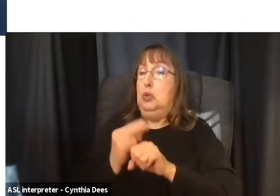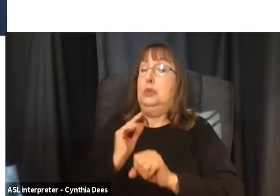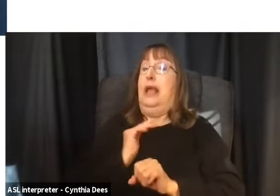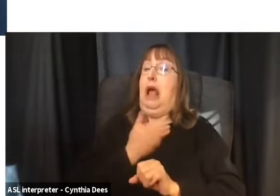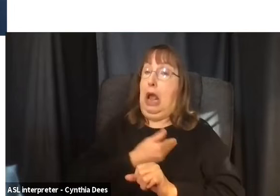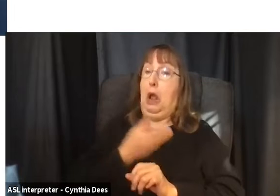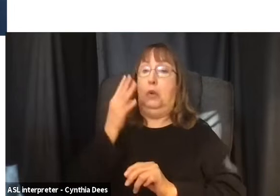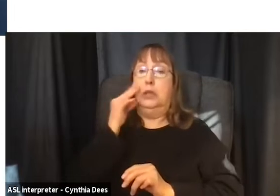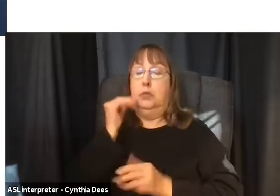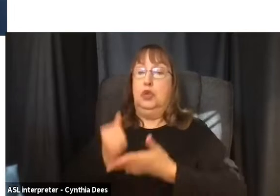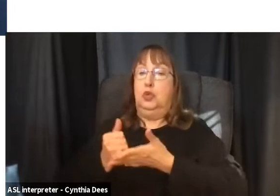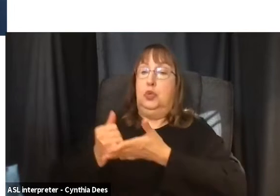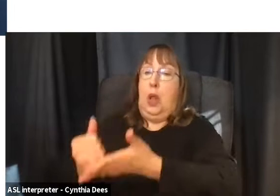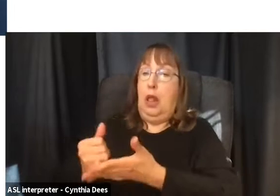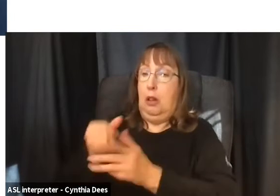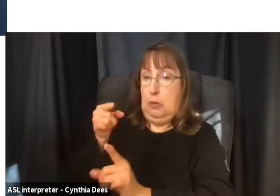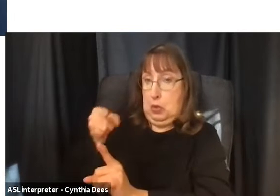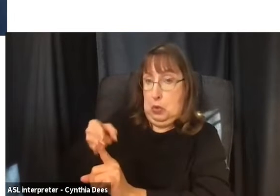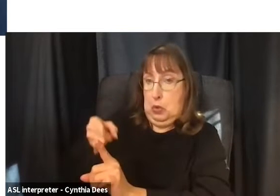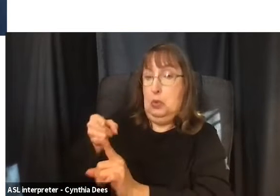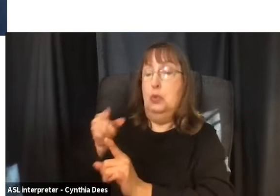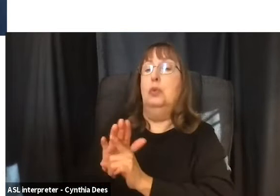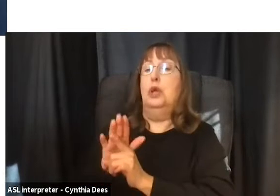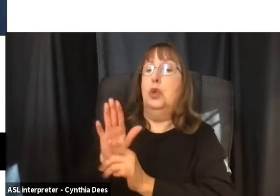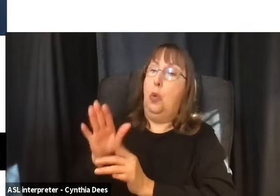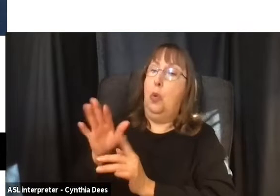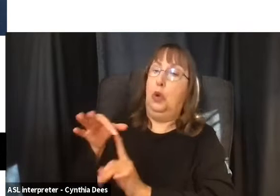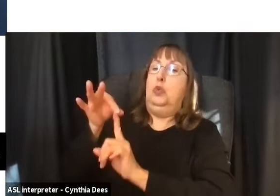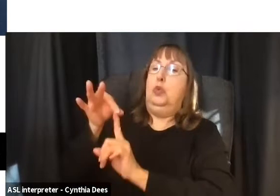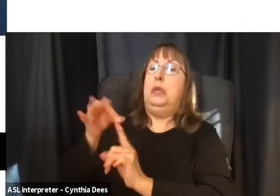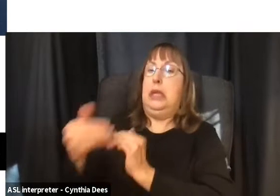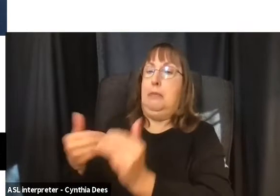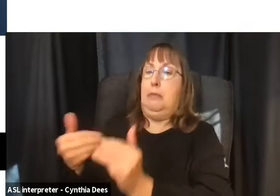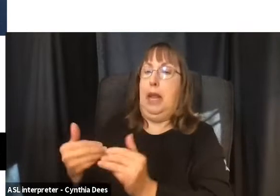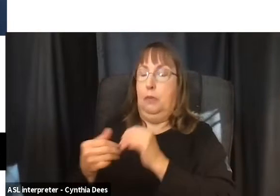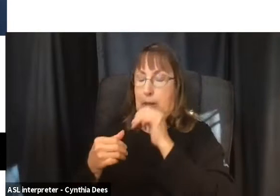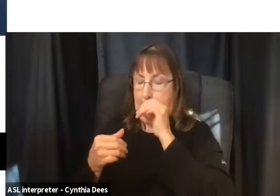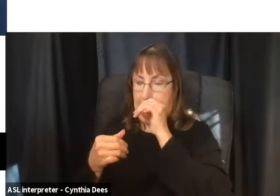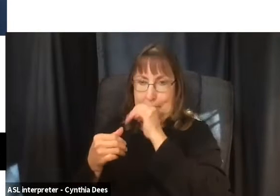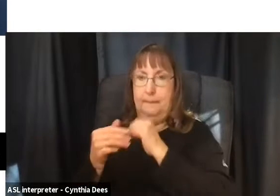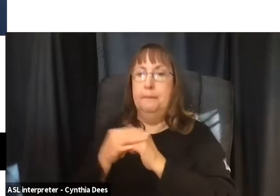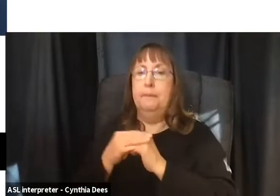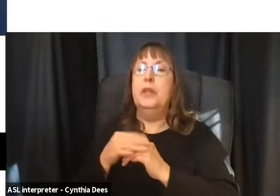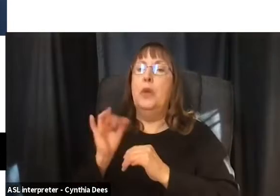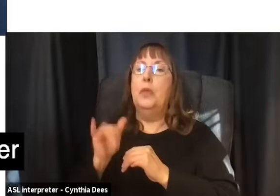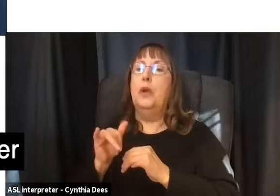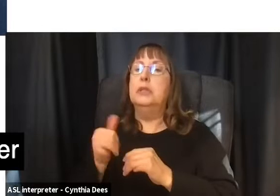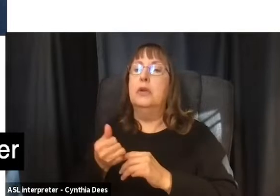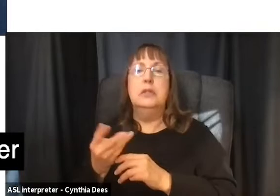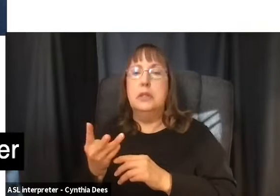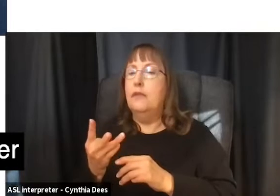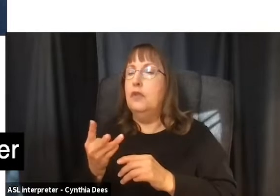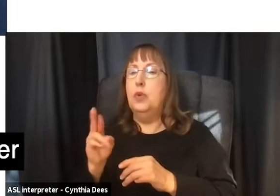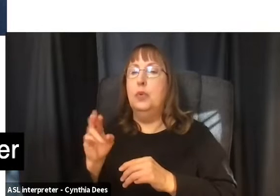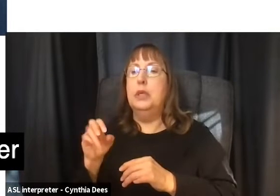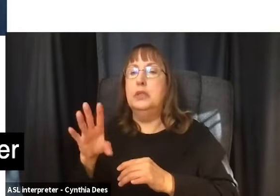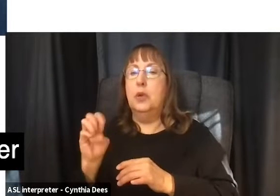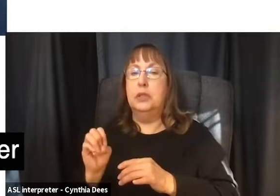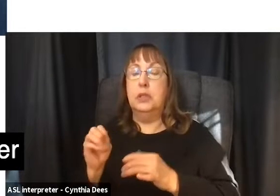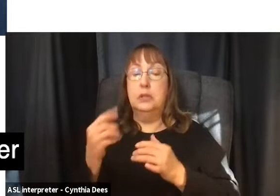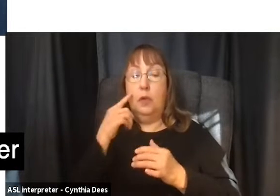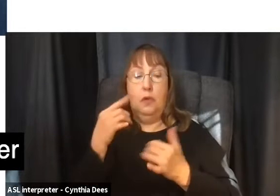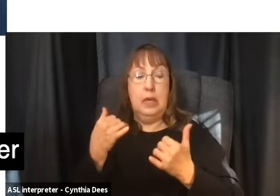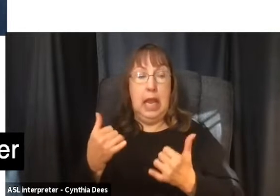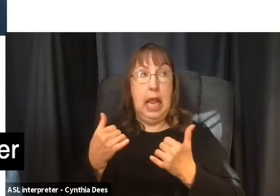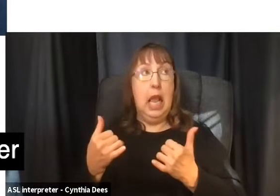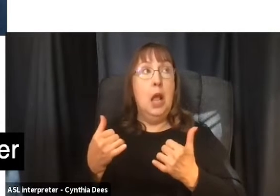in your unique, pathway forward. So those are just a few resources. At this point, I